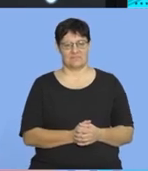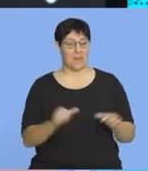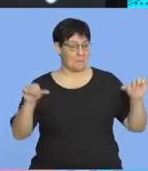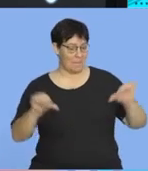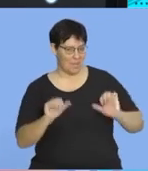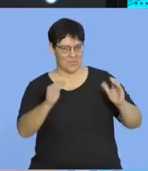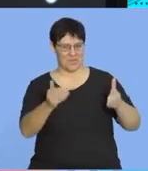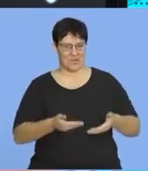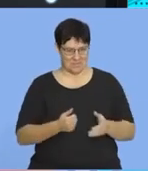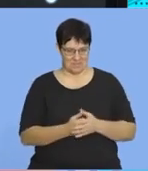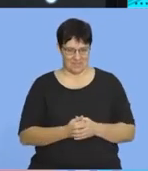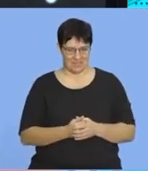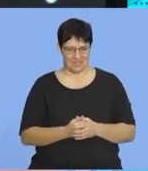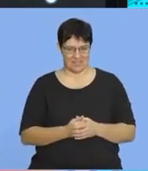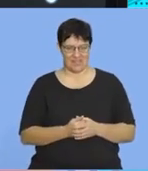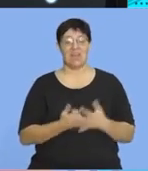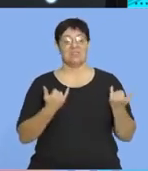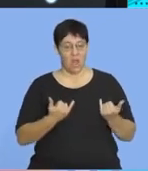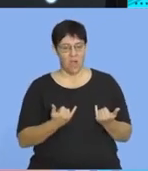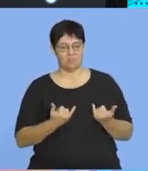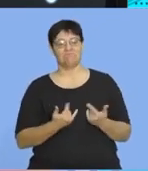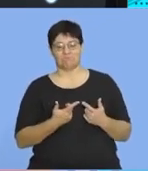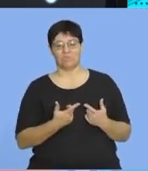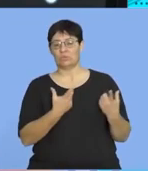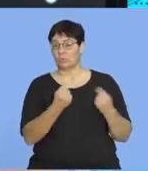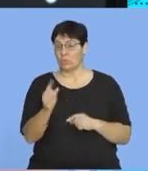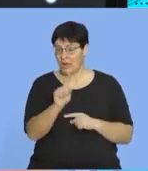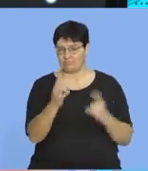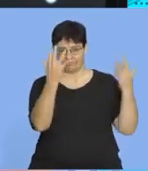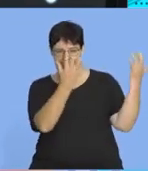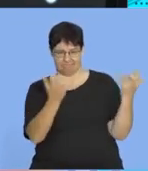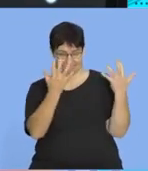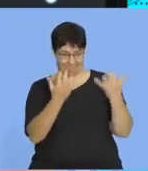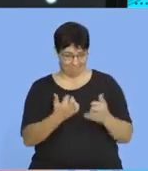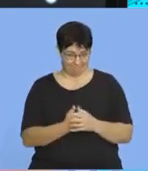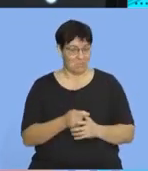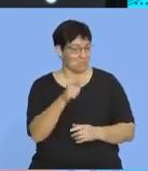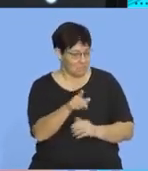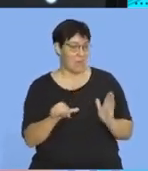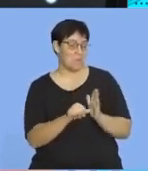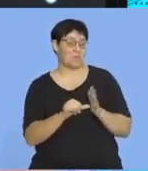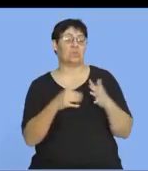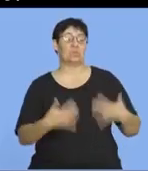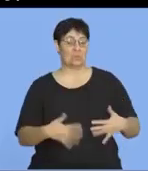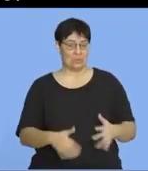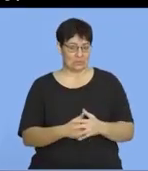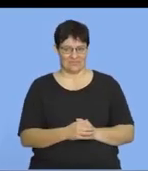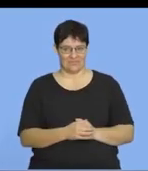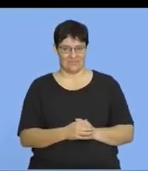welcome back. We're now going to dive head first into calculations because that's important. Here we